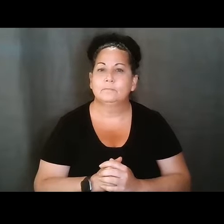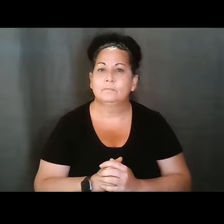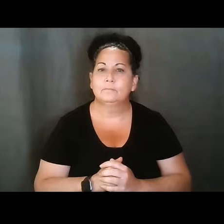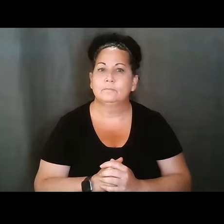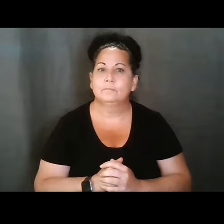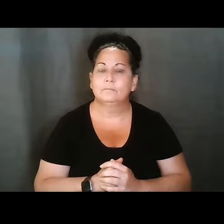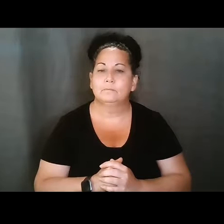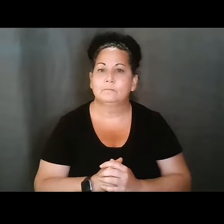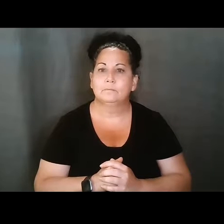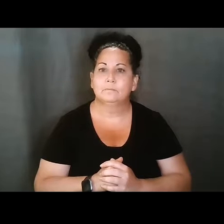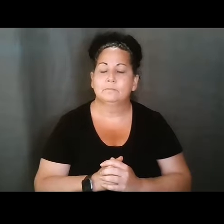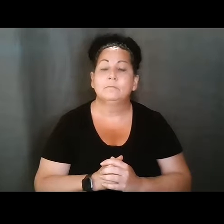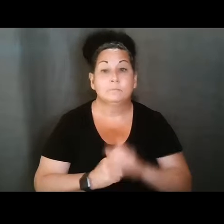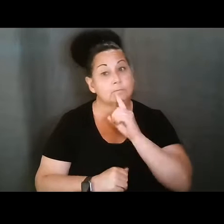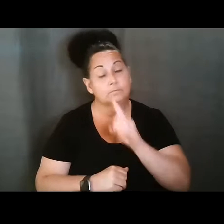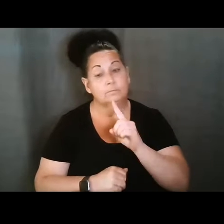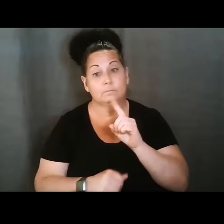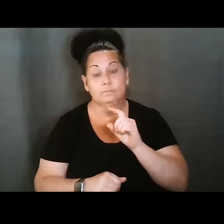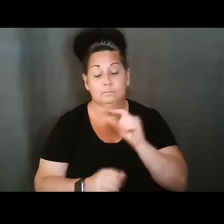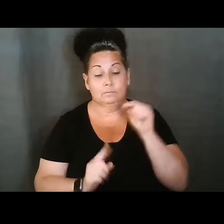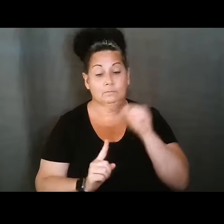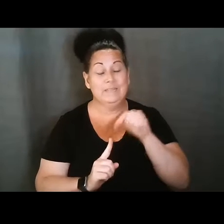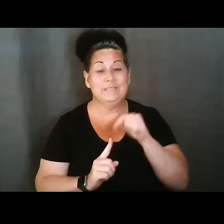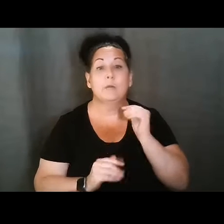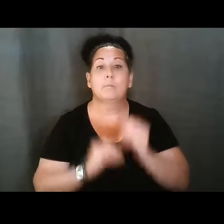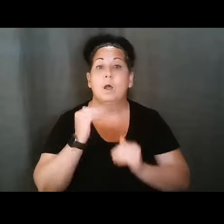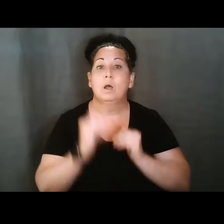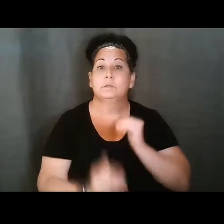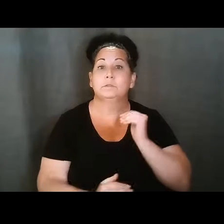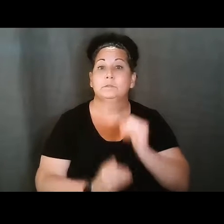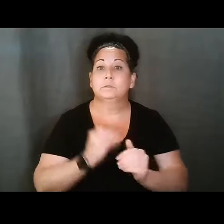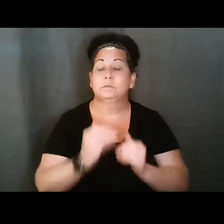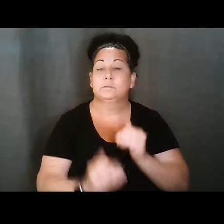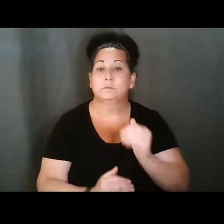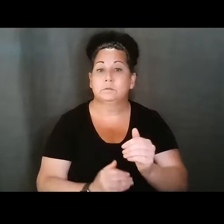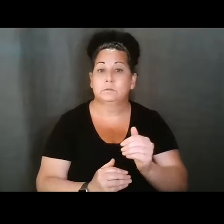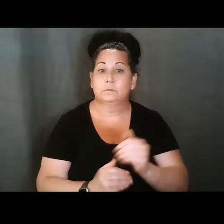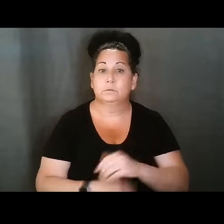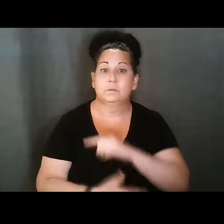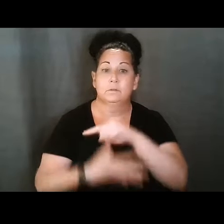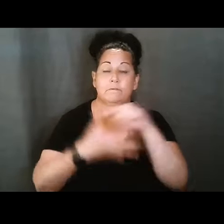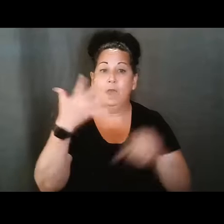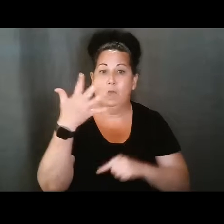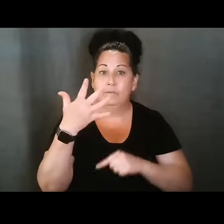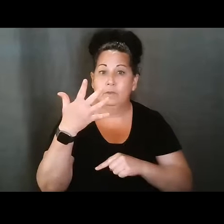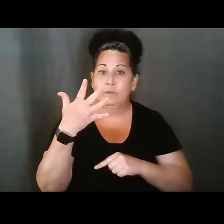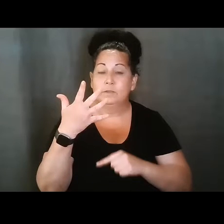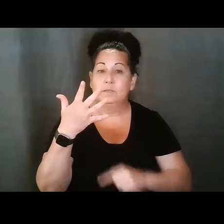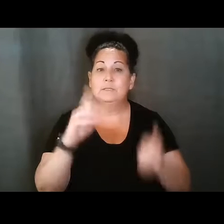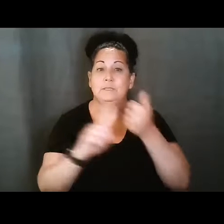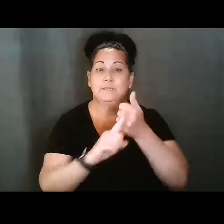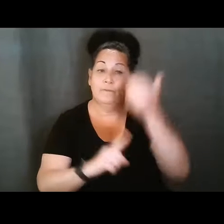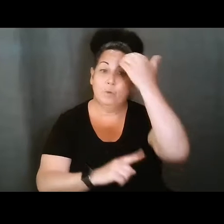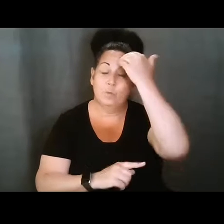It is a process based on 5 major competencies: self-awareness, self-management,